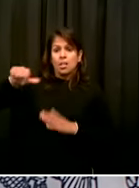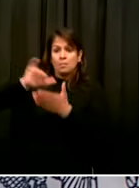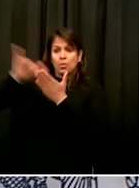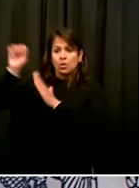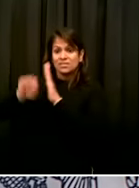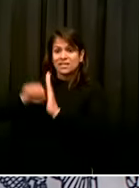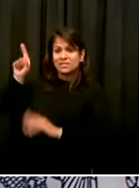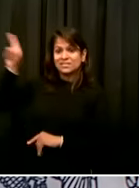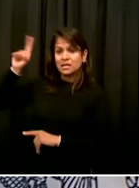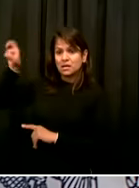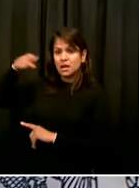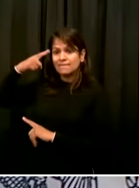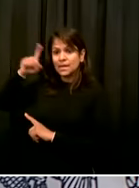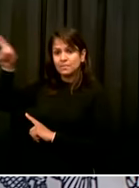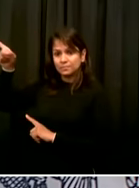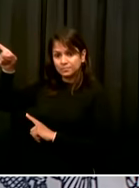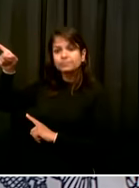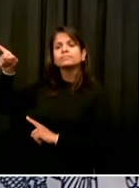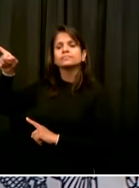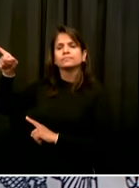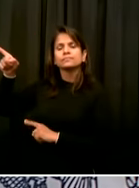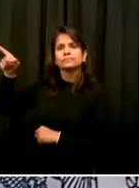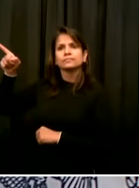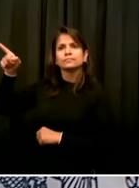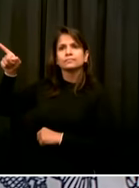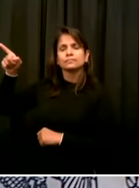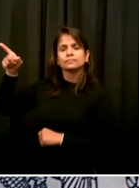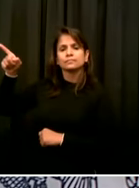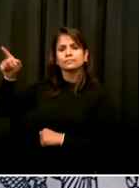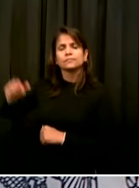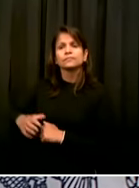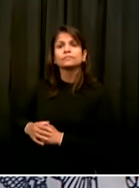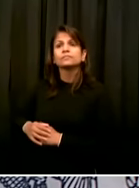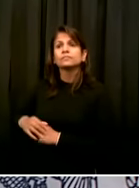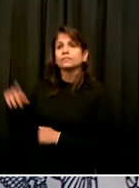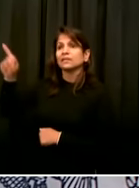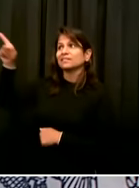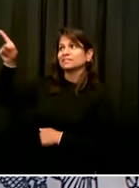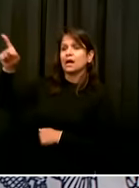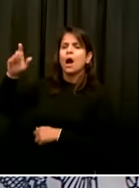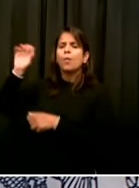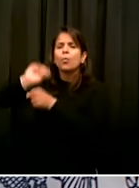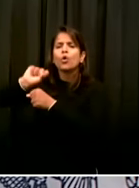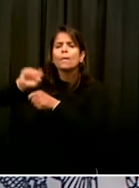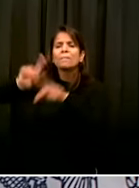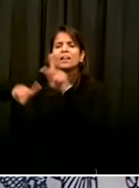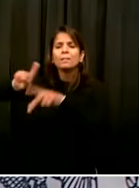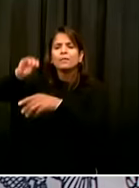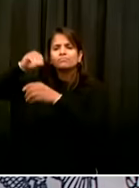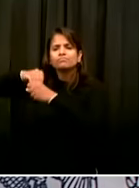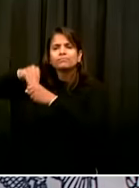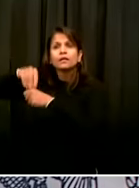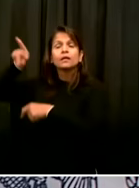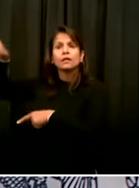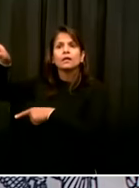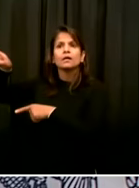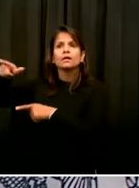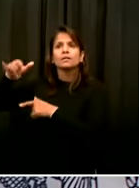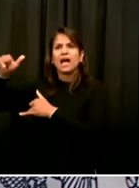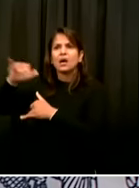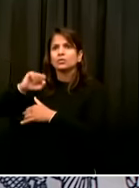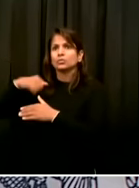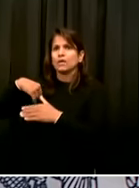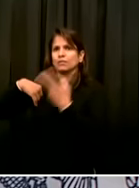a Democratic state Senate. And we've got two leaders in Andrea Stewart Cousins and Carl Hastie in Albany who